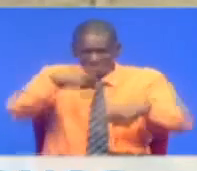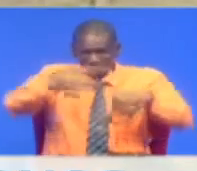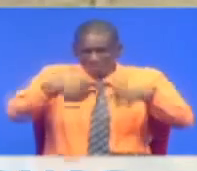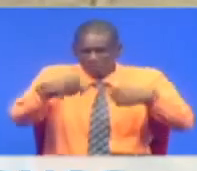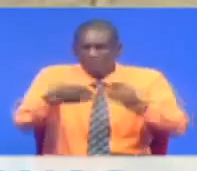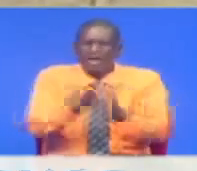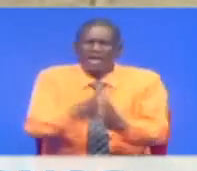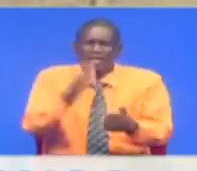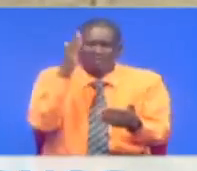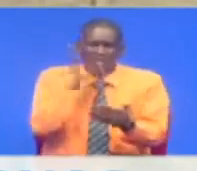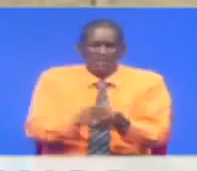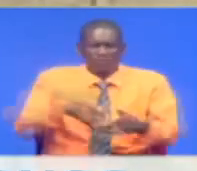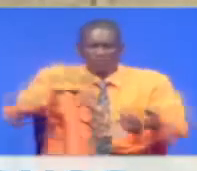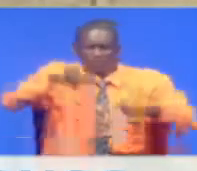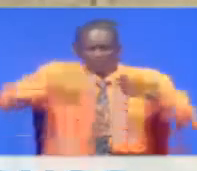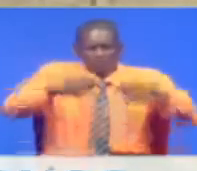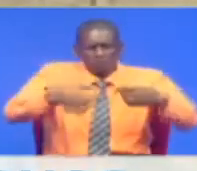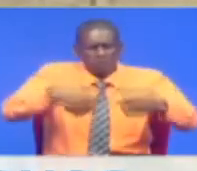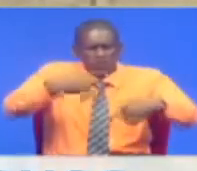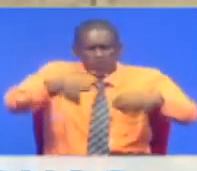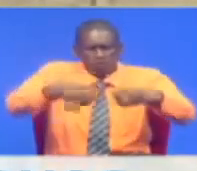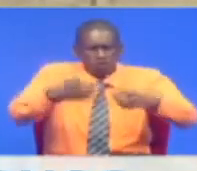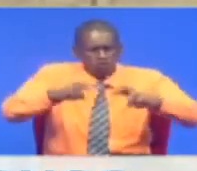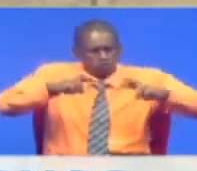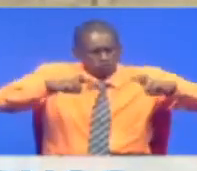that process is still ongoing.